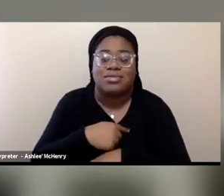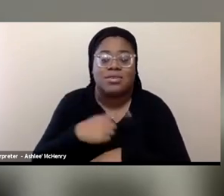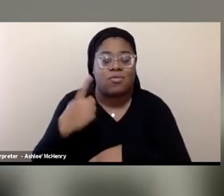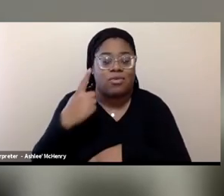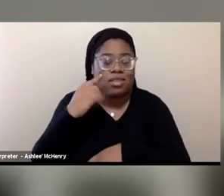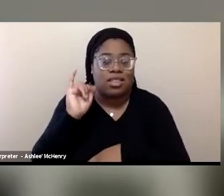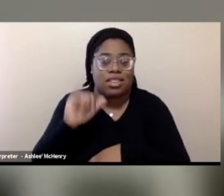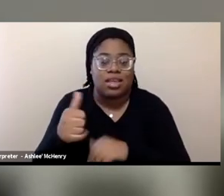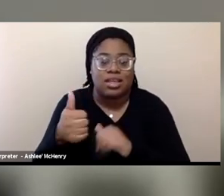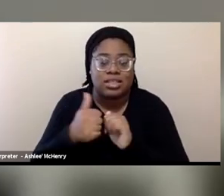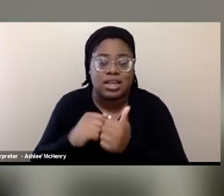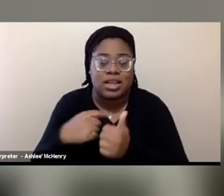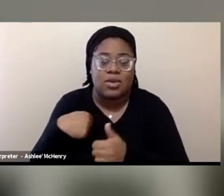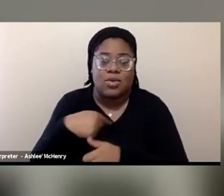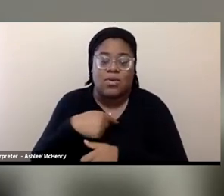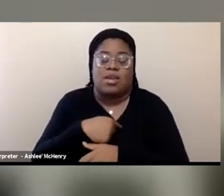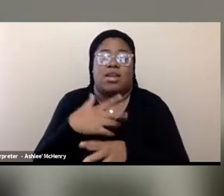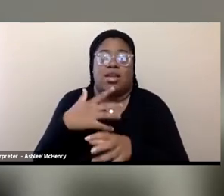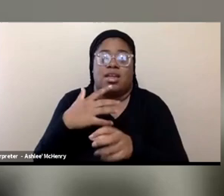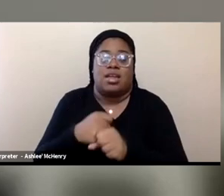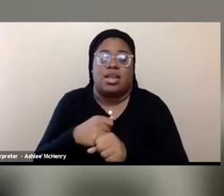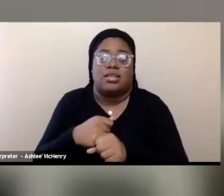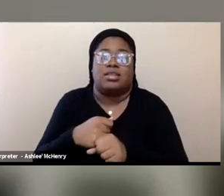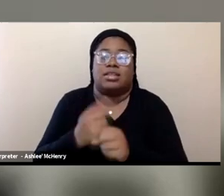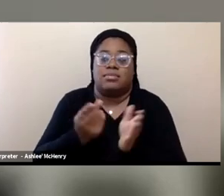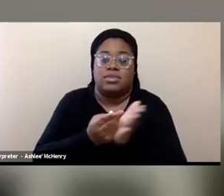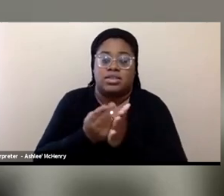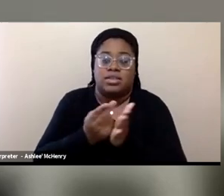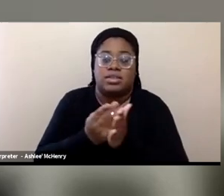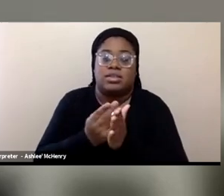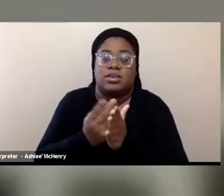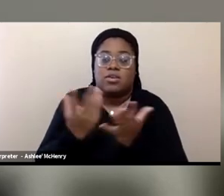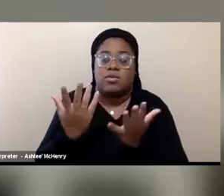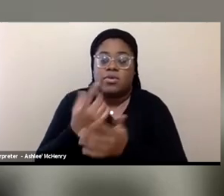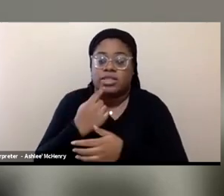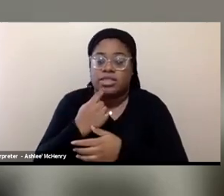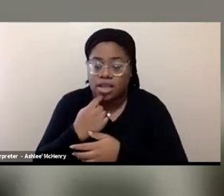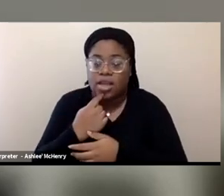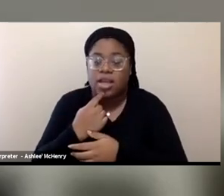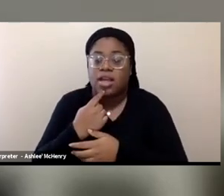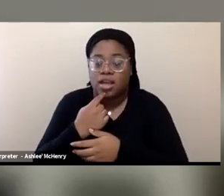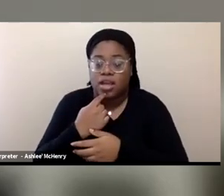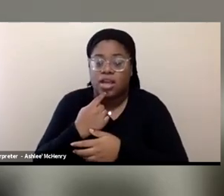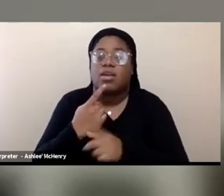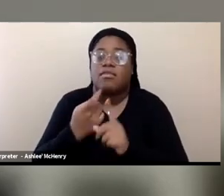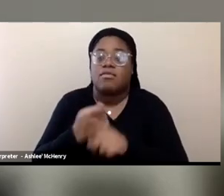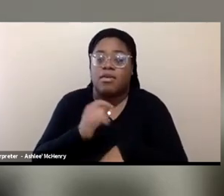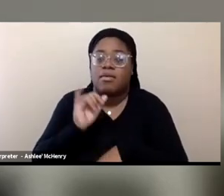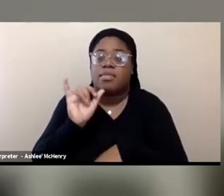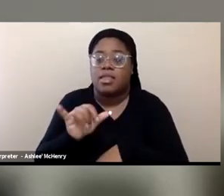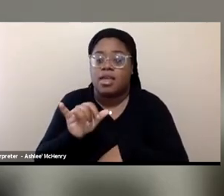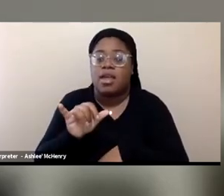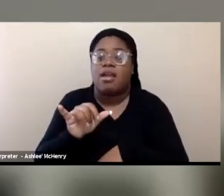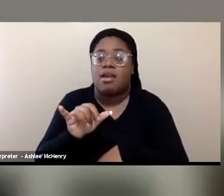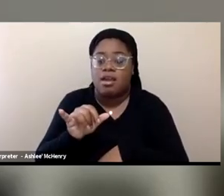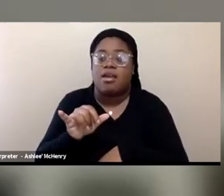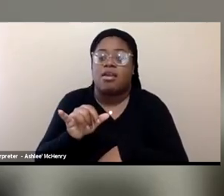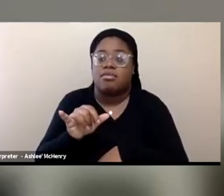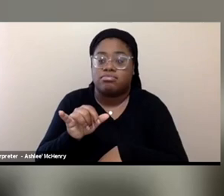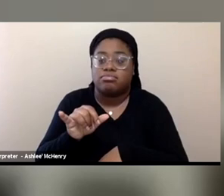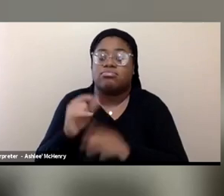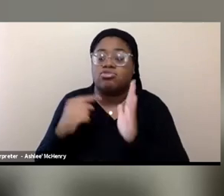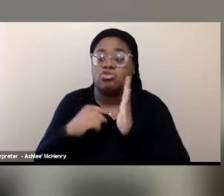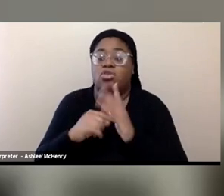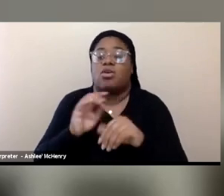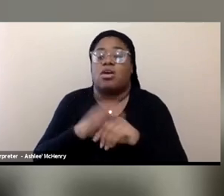really get some authenticity happening with what we're saying about that portrayal going on screen. It comes